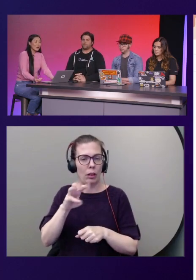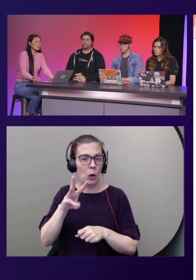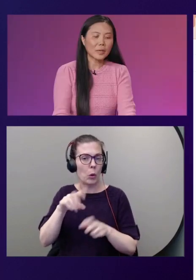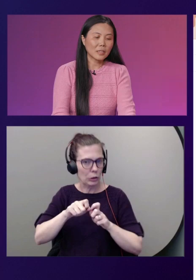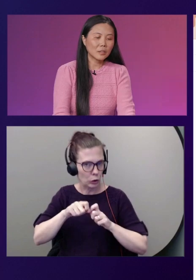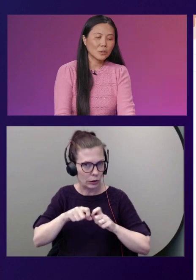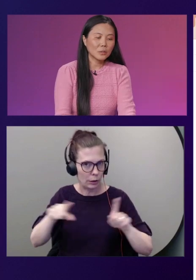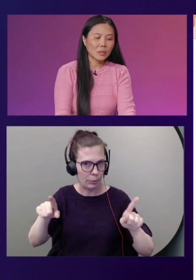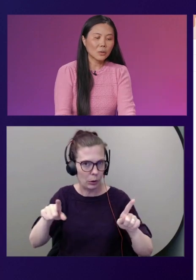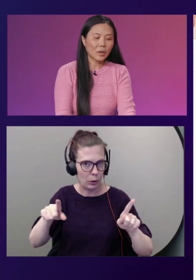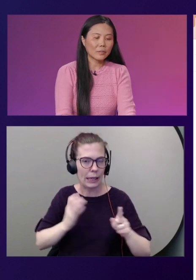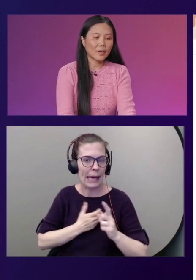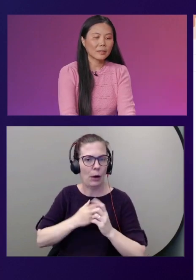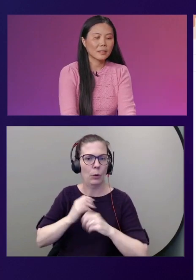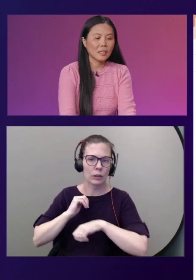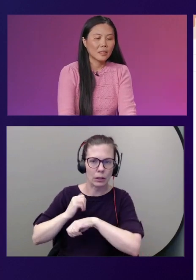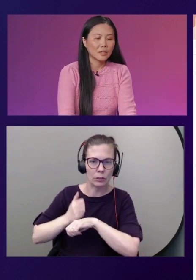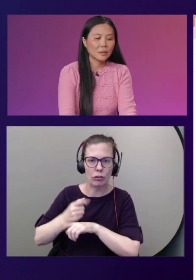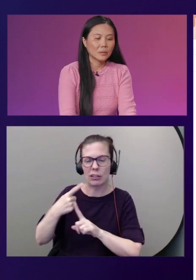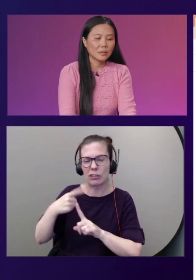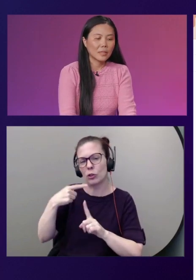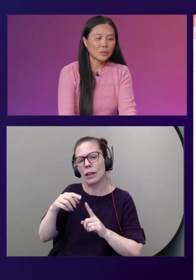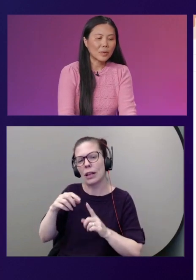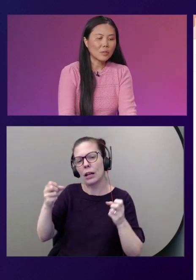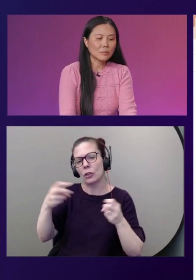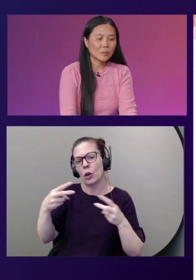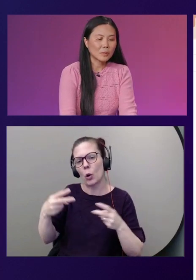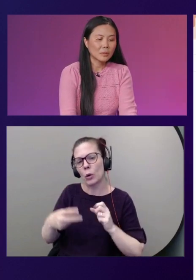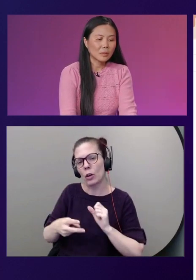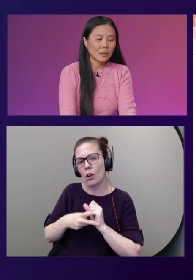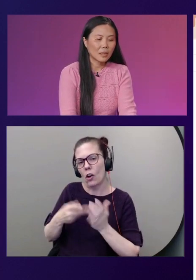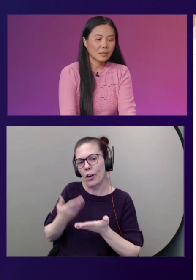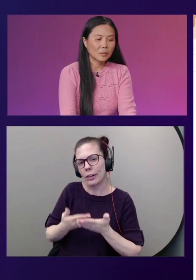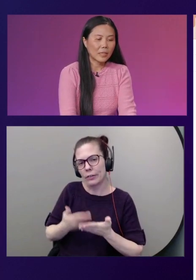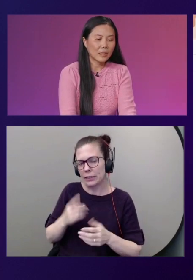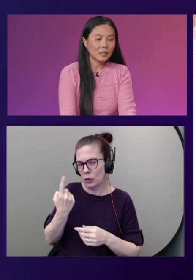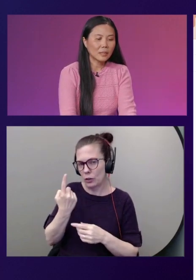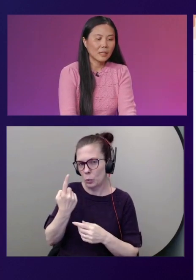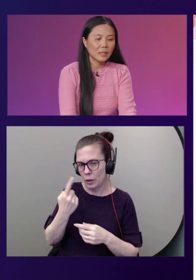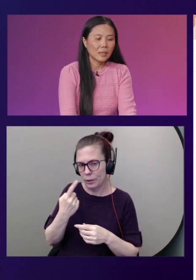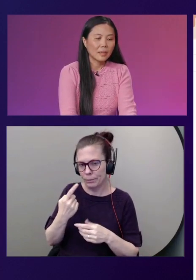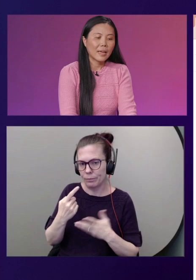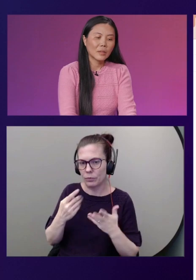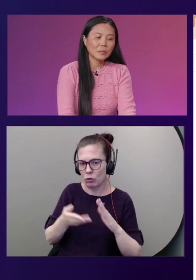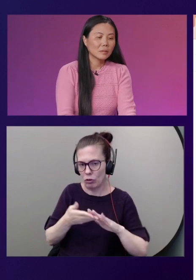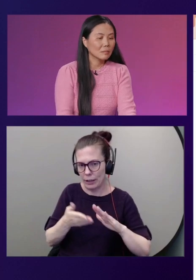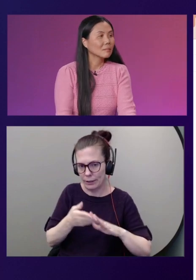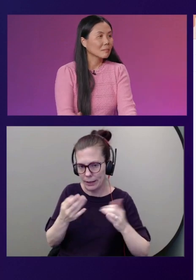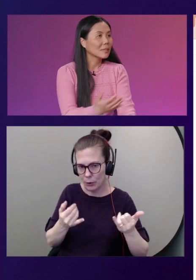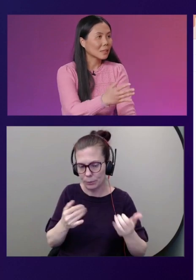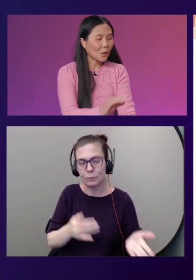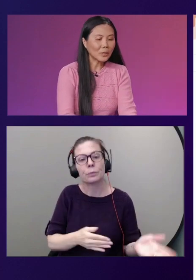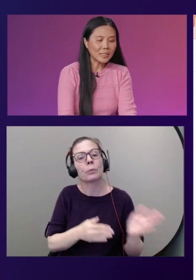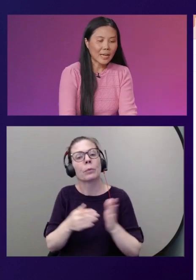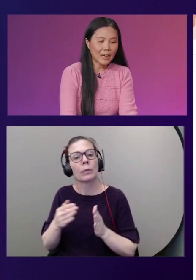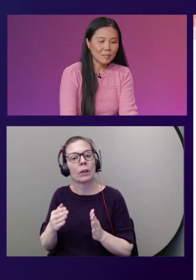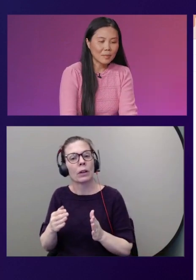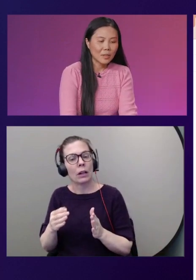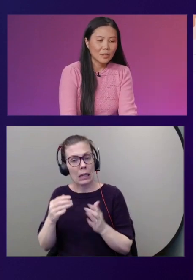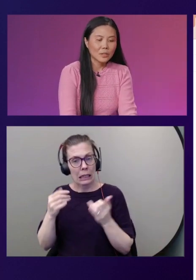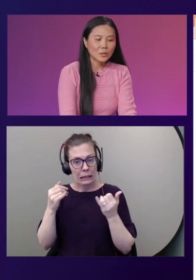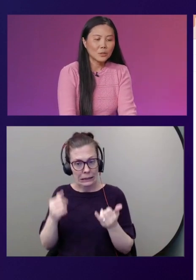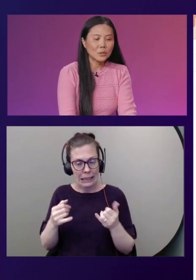our construct into the code artifact. So that's one workflow running. Now, it's a coding